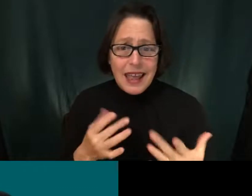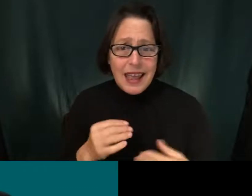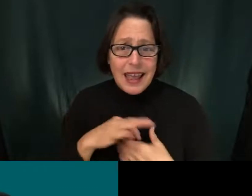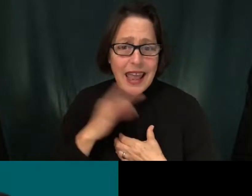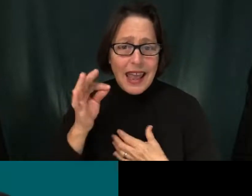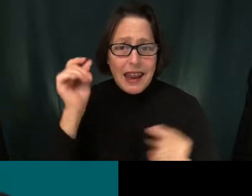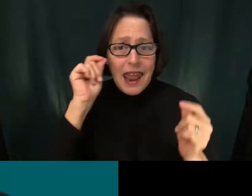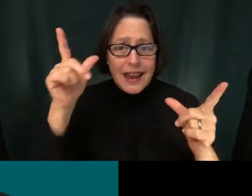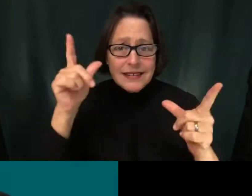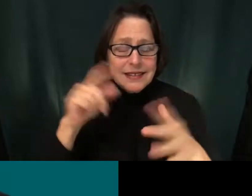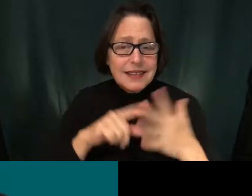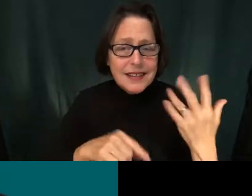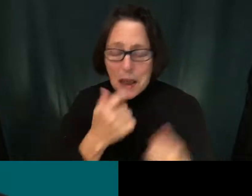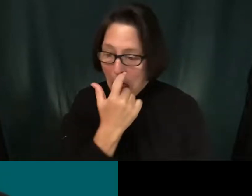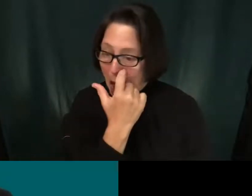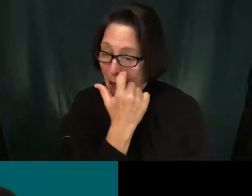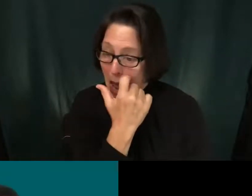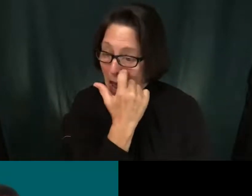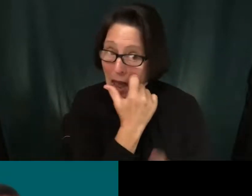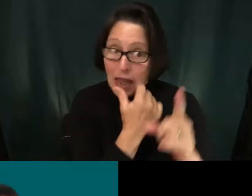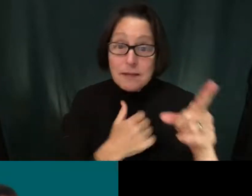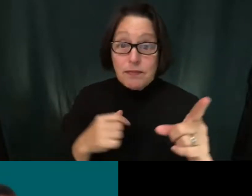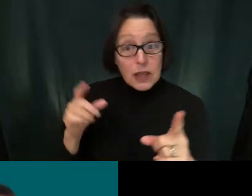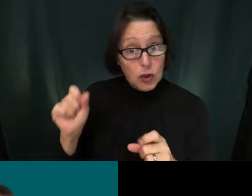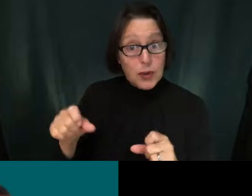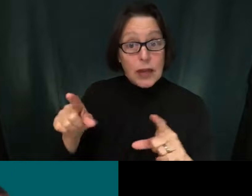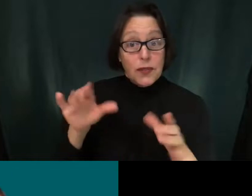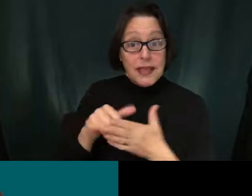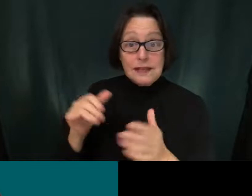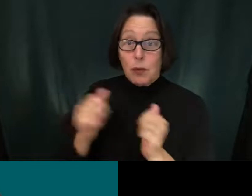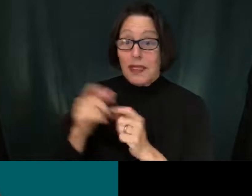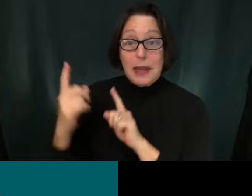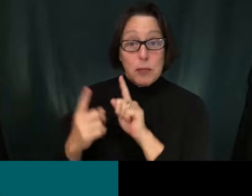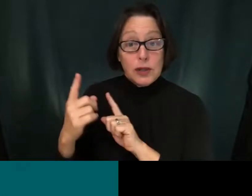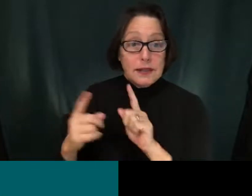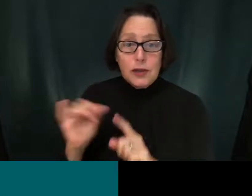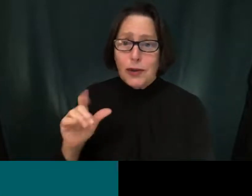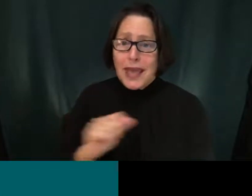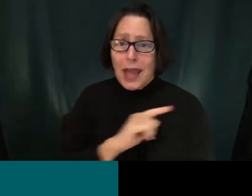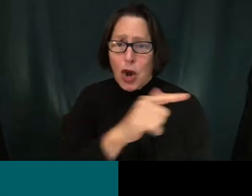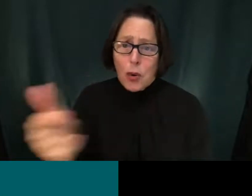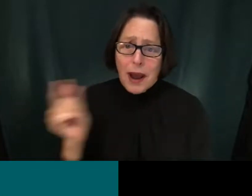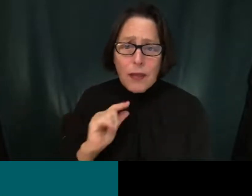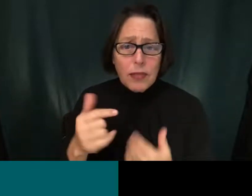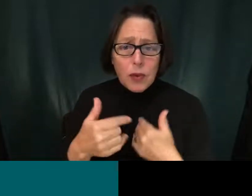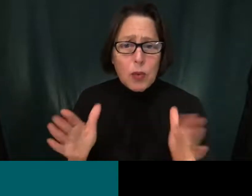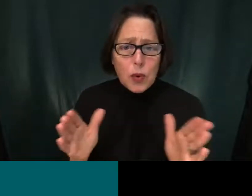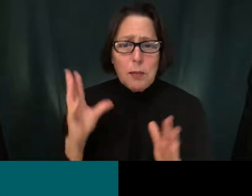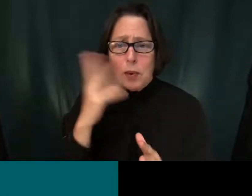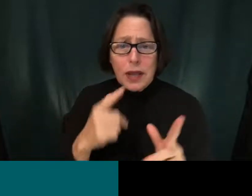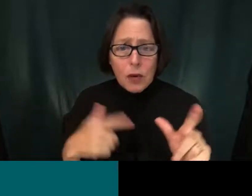great question. And you can do this when you're in an in-person event too, and do it. You can go around a room pretty quickly and get a pulse